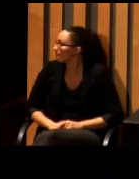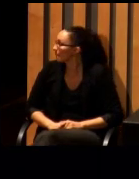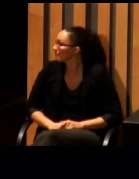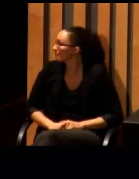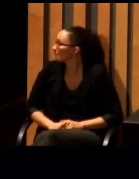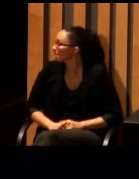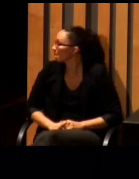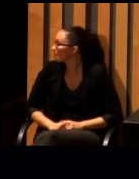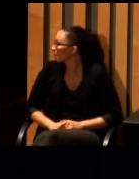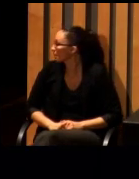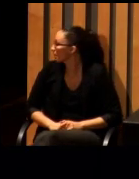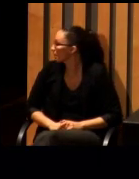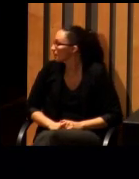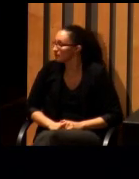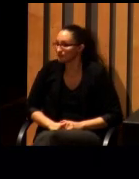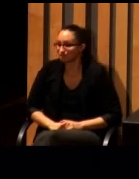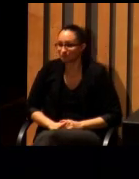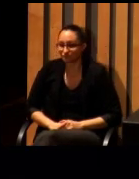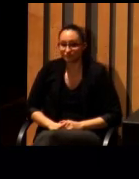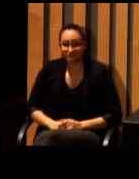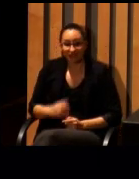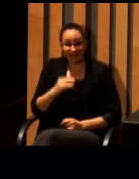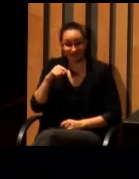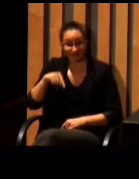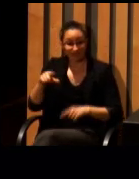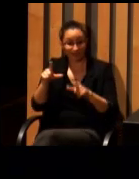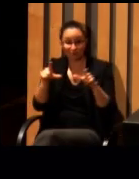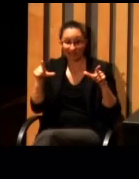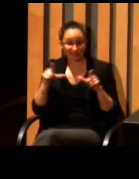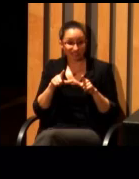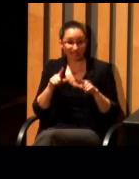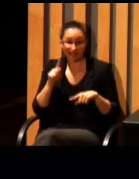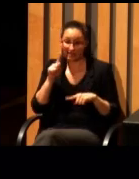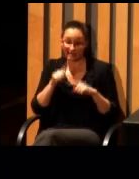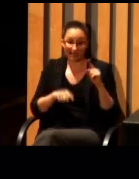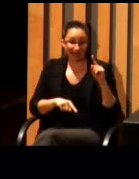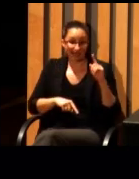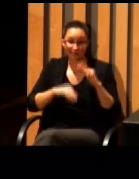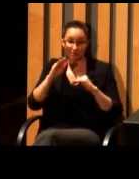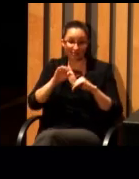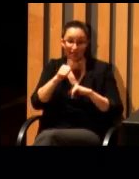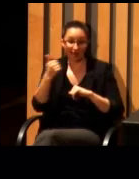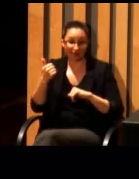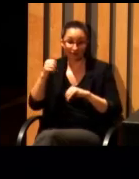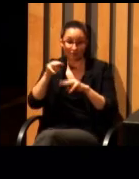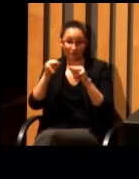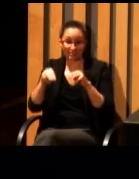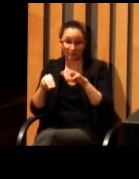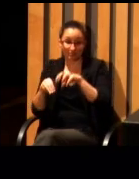And because of where it is, they can't build any others that are going to block the view.